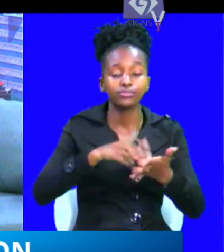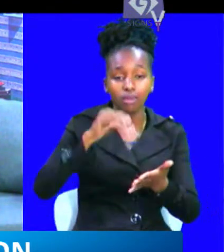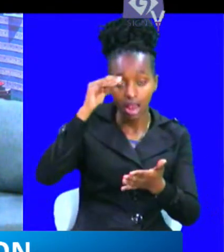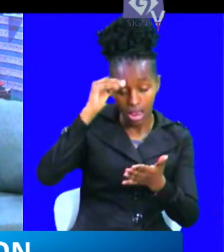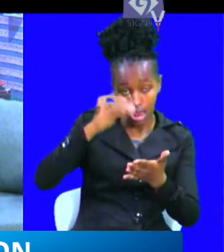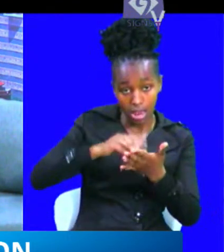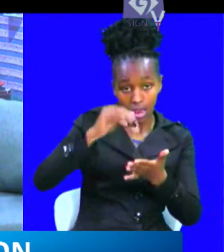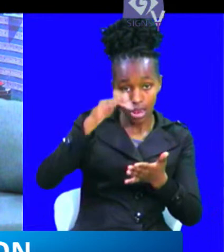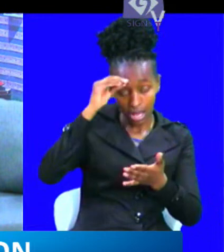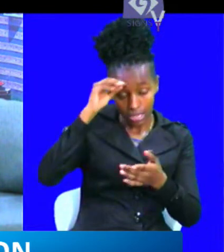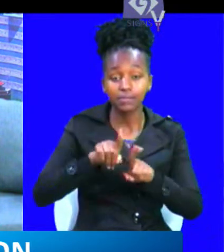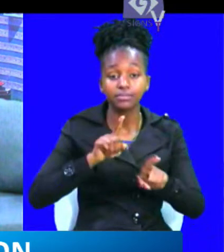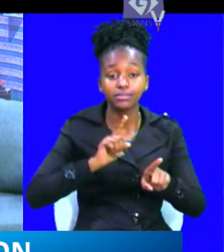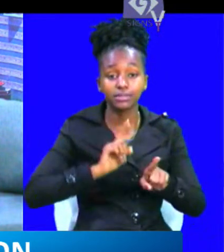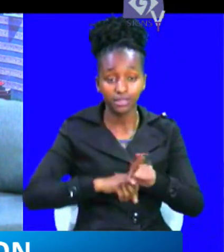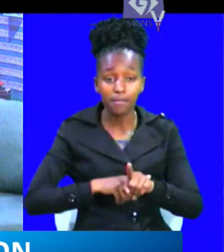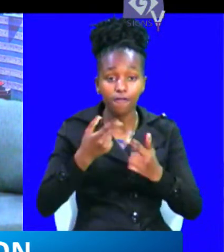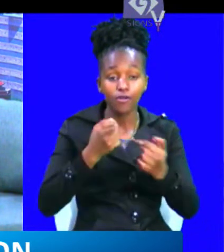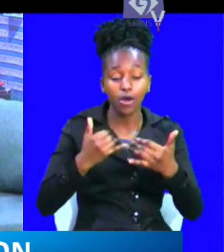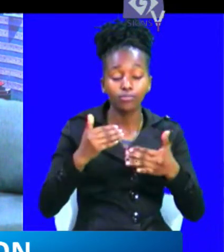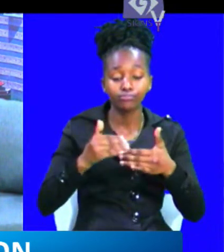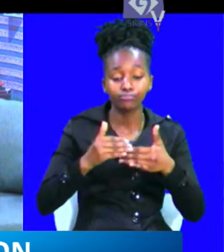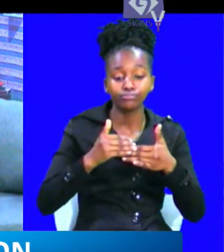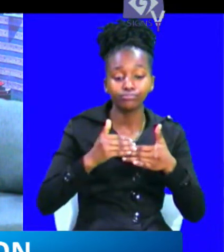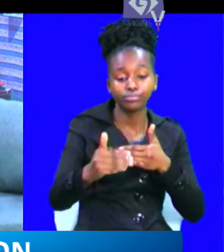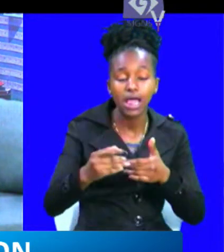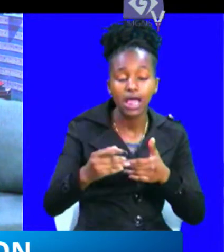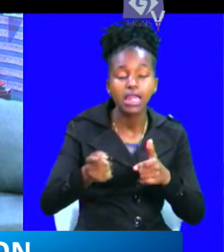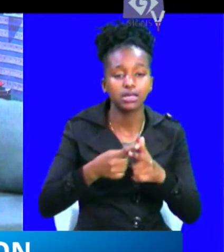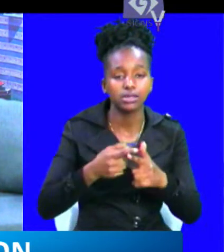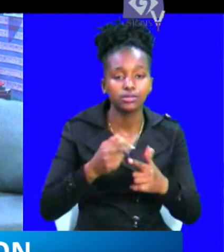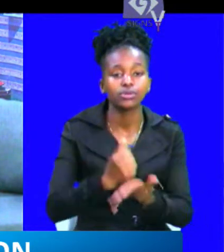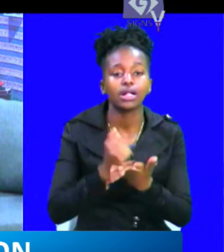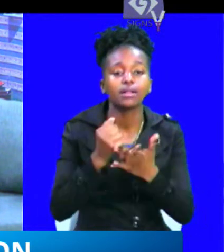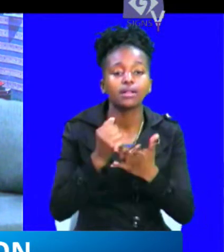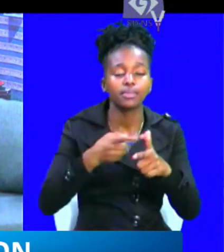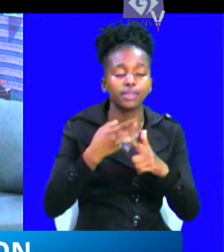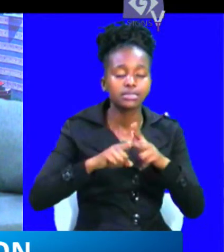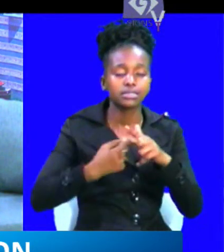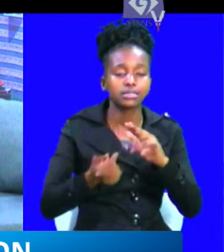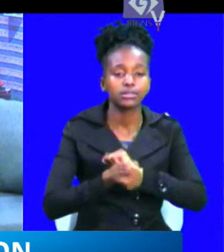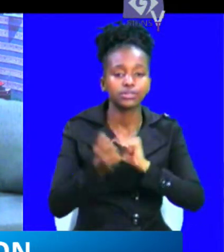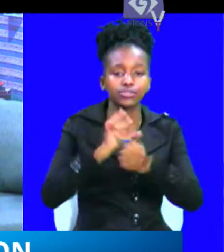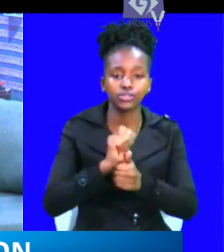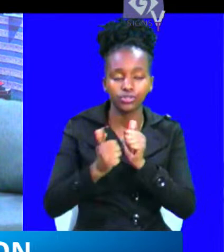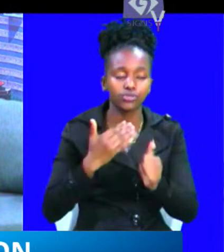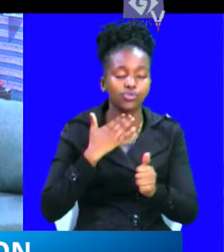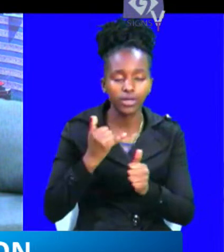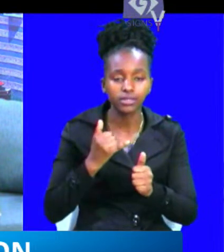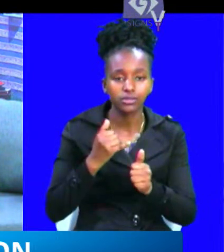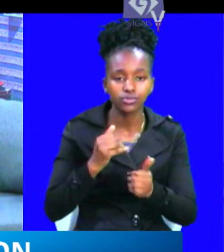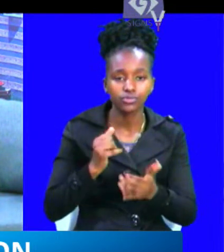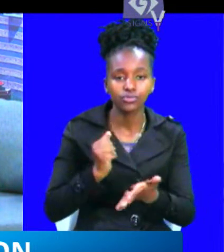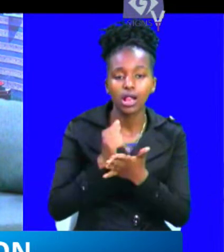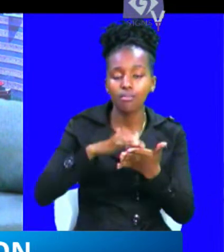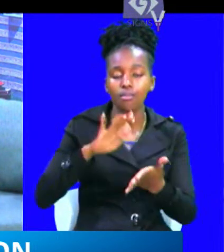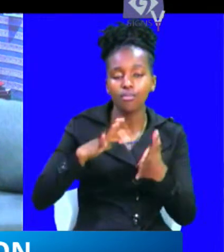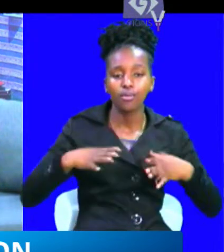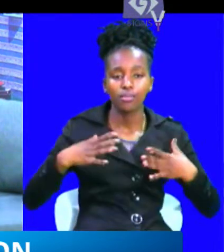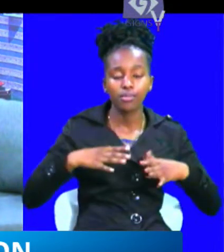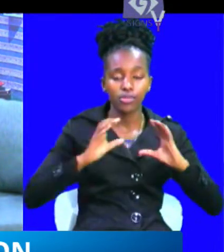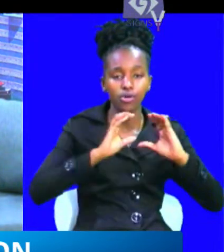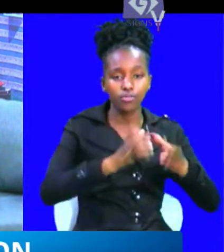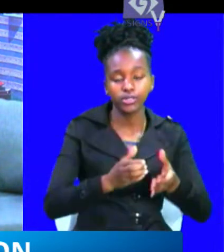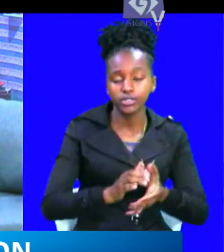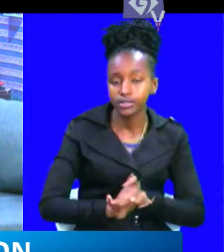And yes, for henceforth, at least we are the people who are going to start this change. Yes, to work Absolutely. more with people in your community. All right.